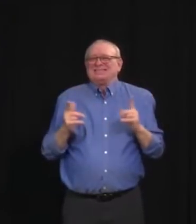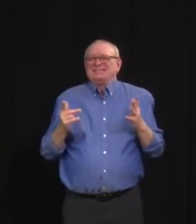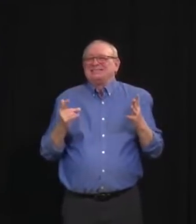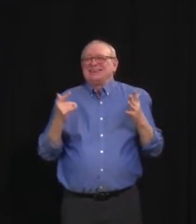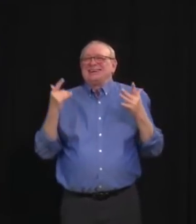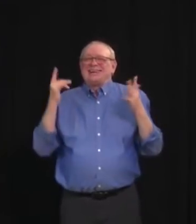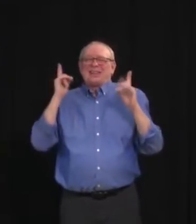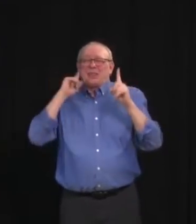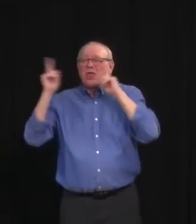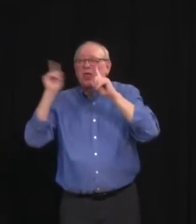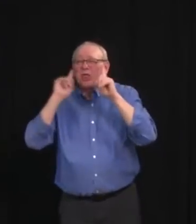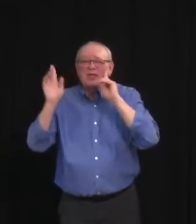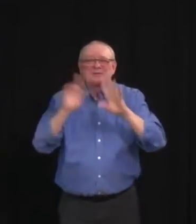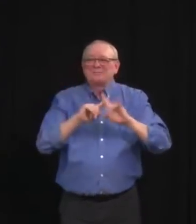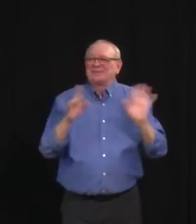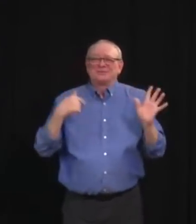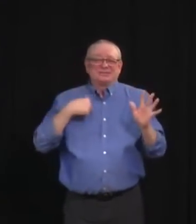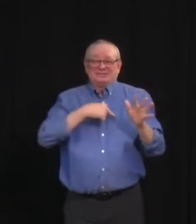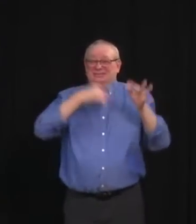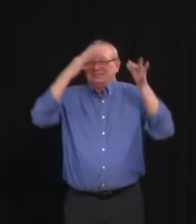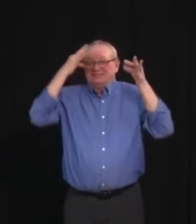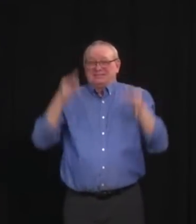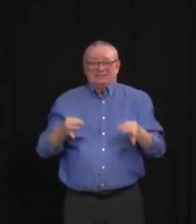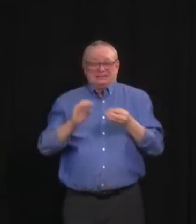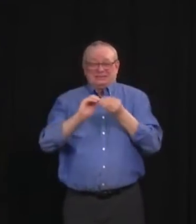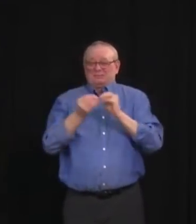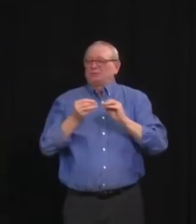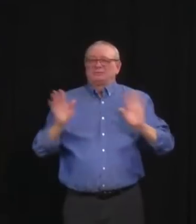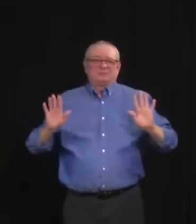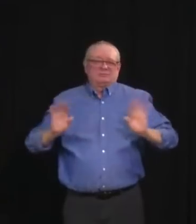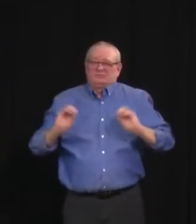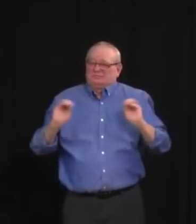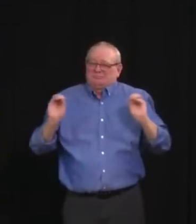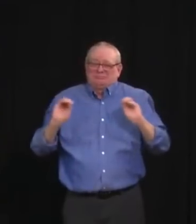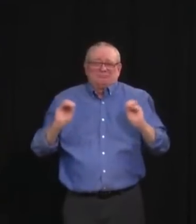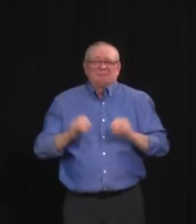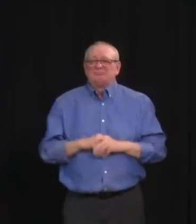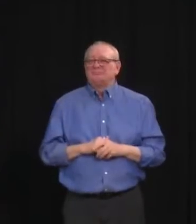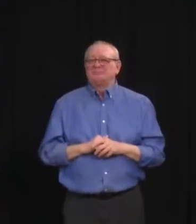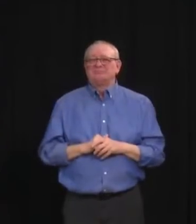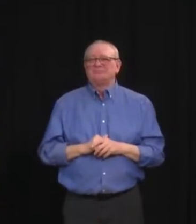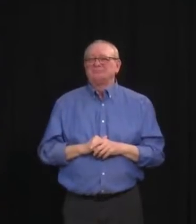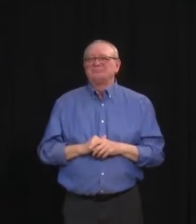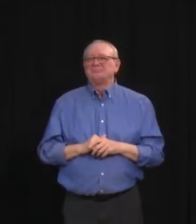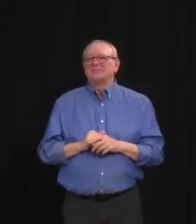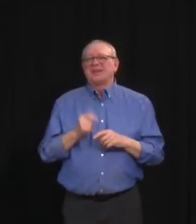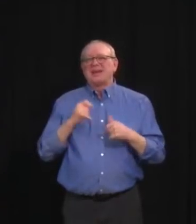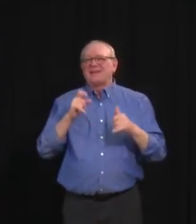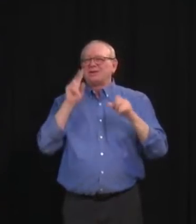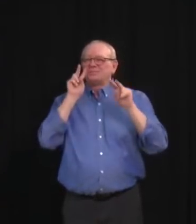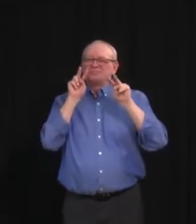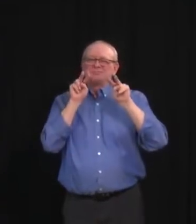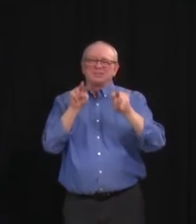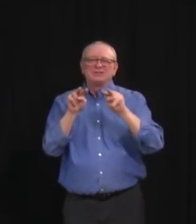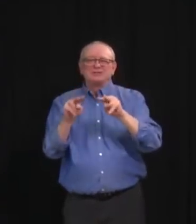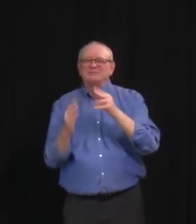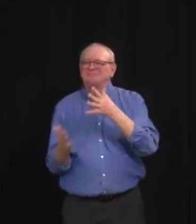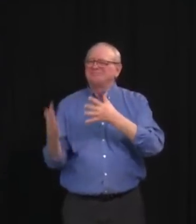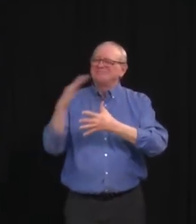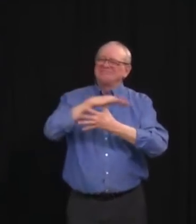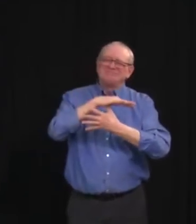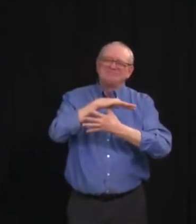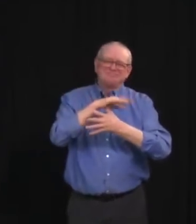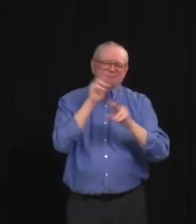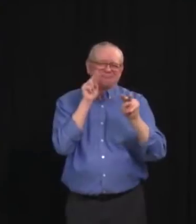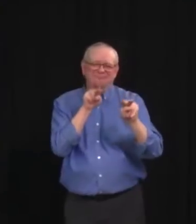again, what we'll need to do is continue to be monitoring for COVID-19 and its impact. The most important thing we need to mitigate, we